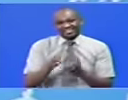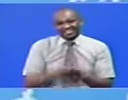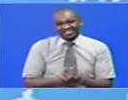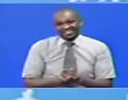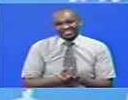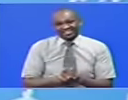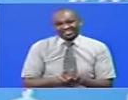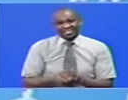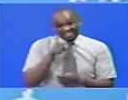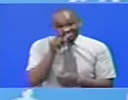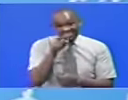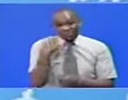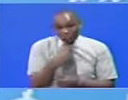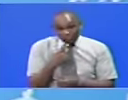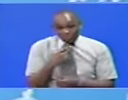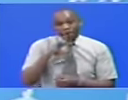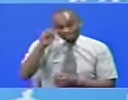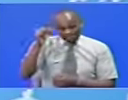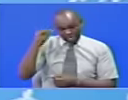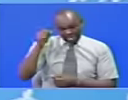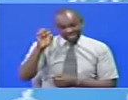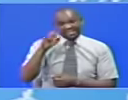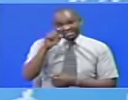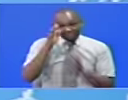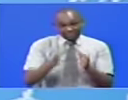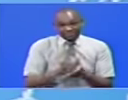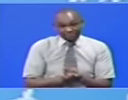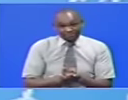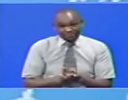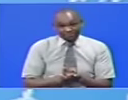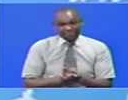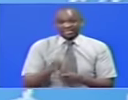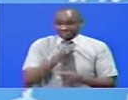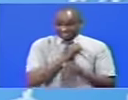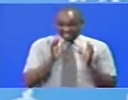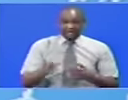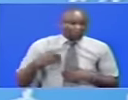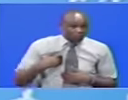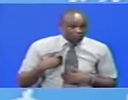All right, that is the Mongare agenda there. That is a senator